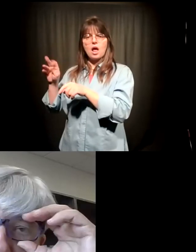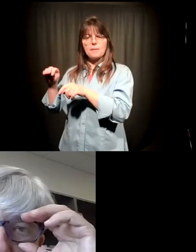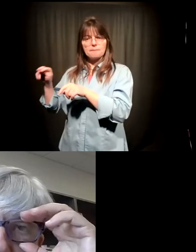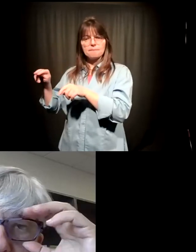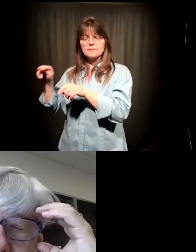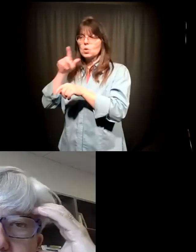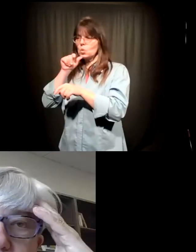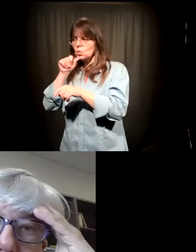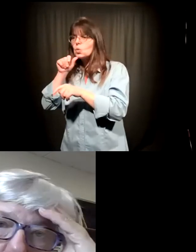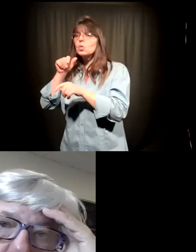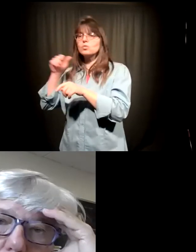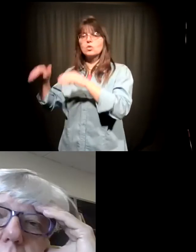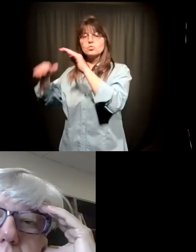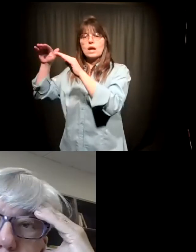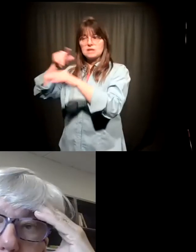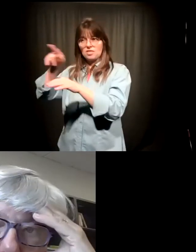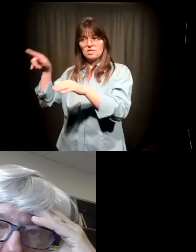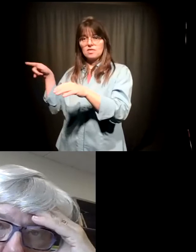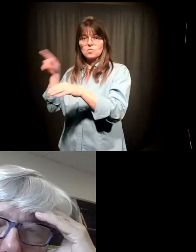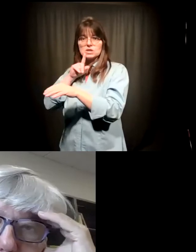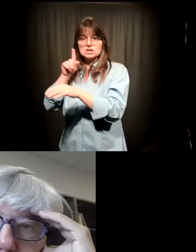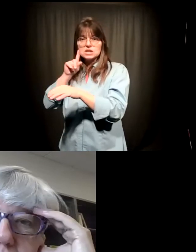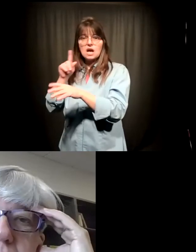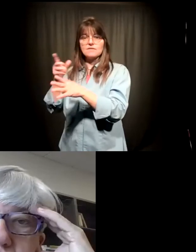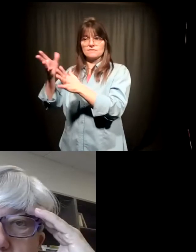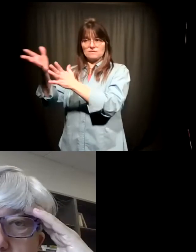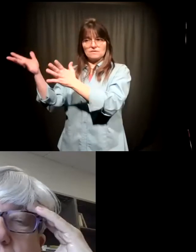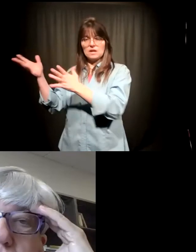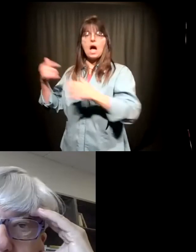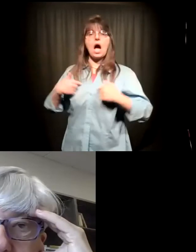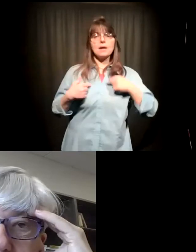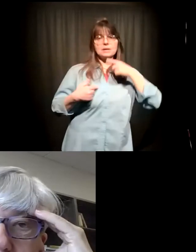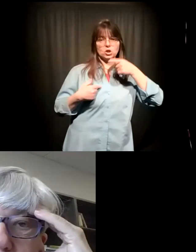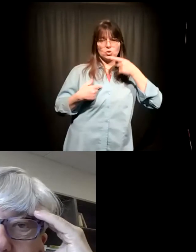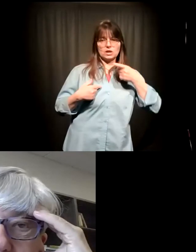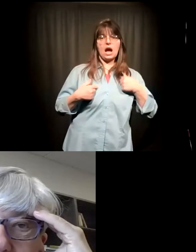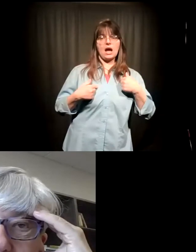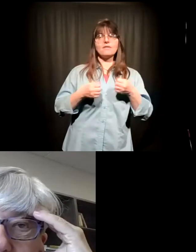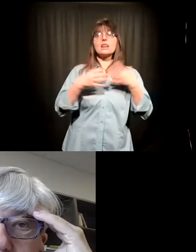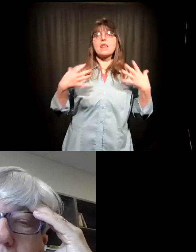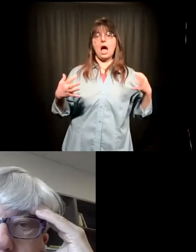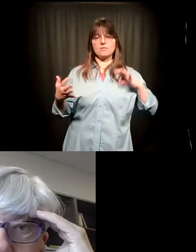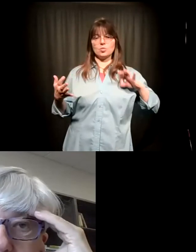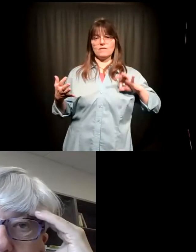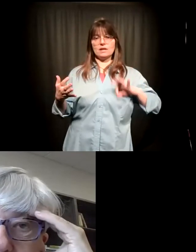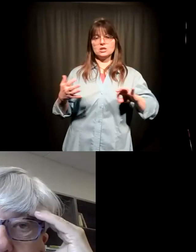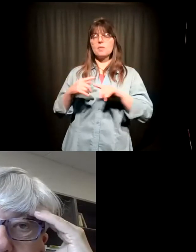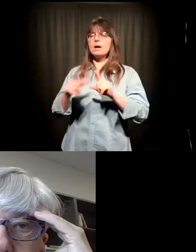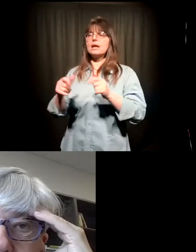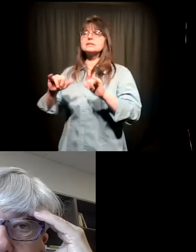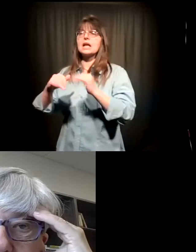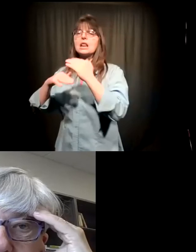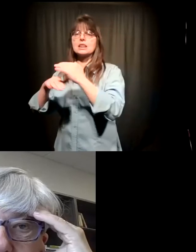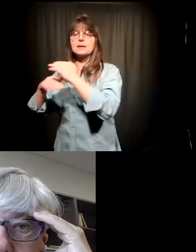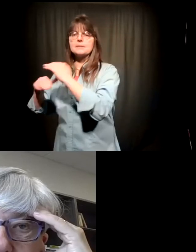more focused on the Clark School for the Deaf. I began this research by interviewing a lot of the alum of the Clark School